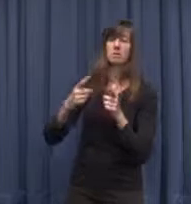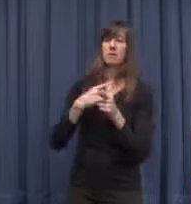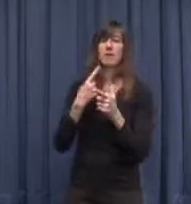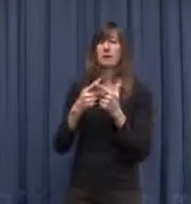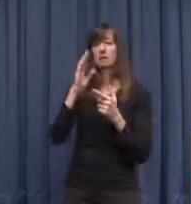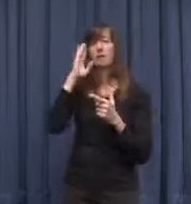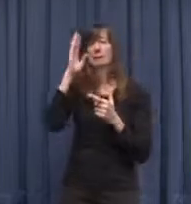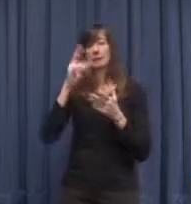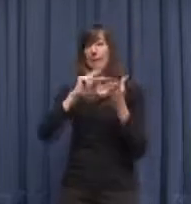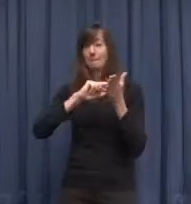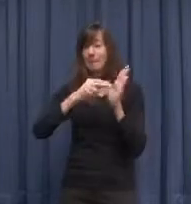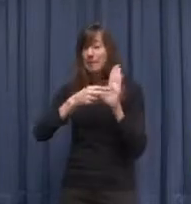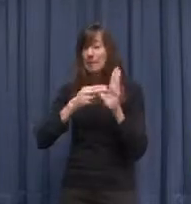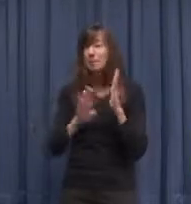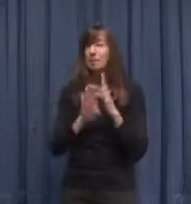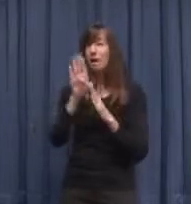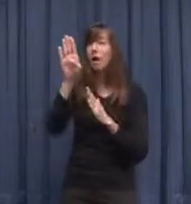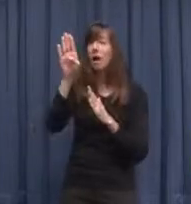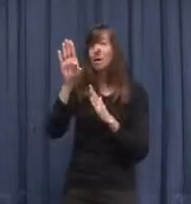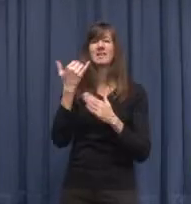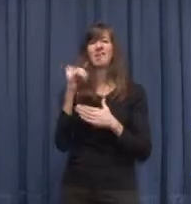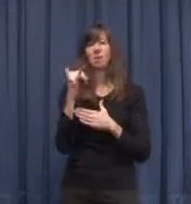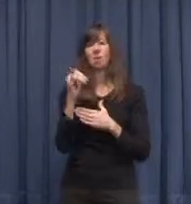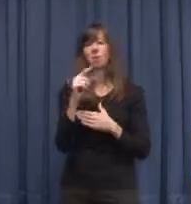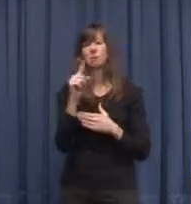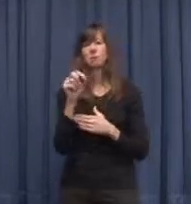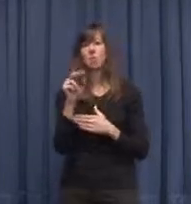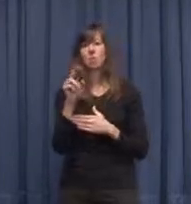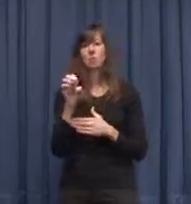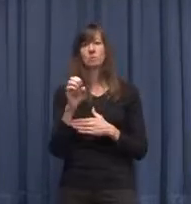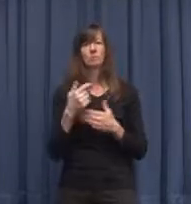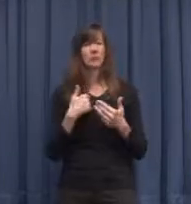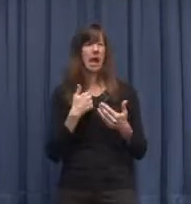So I tried to get, are there any other big